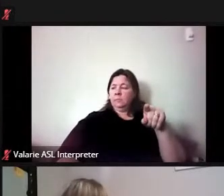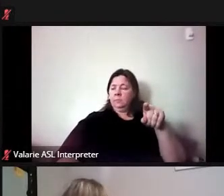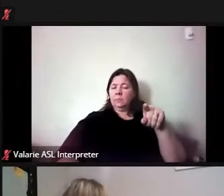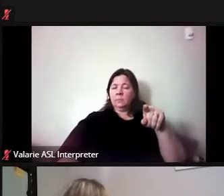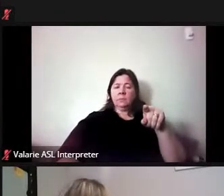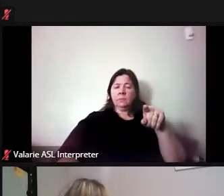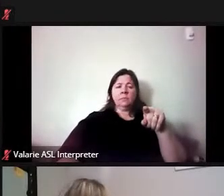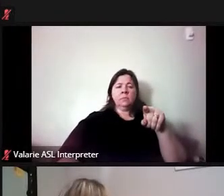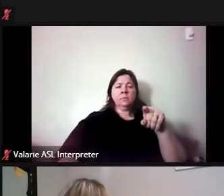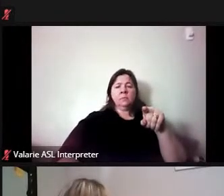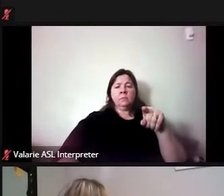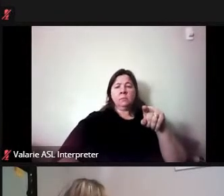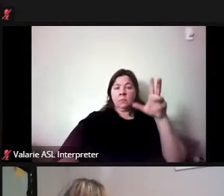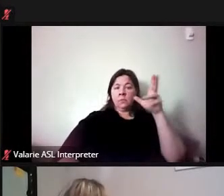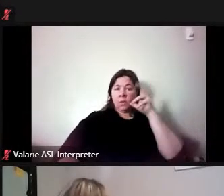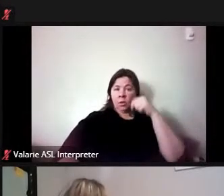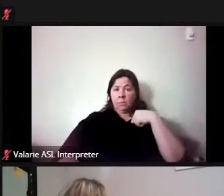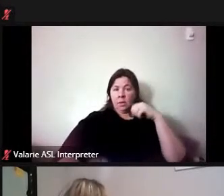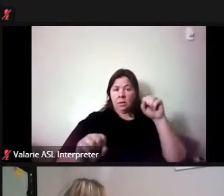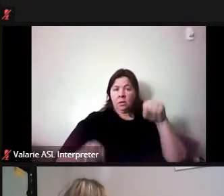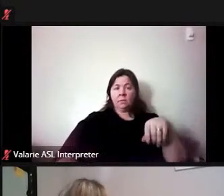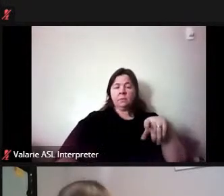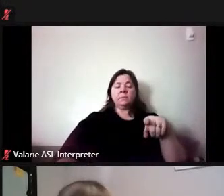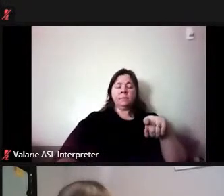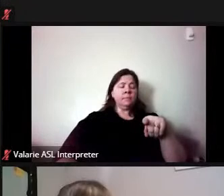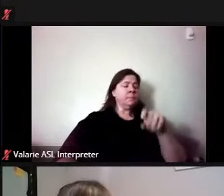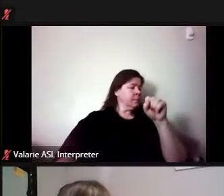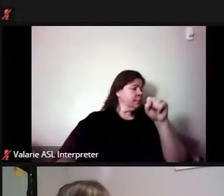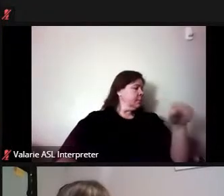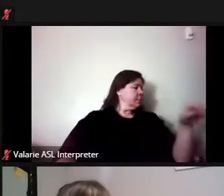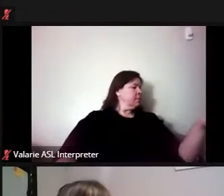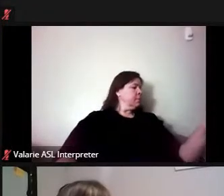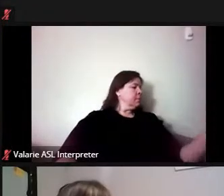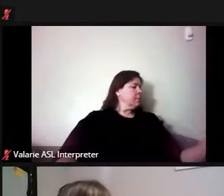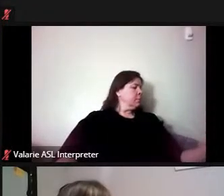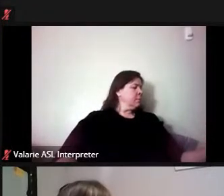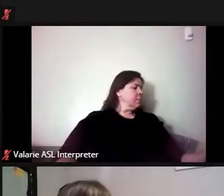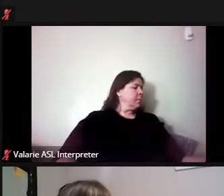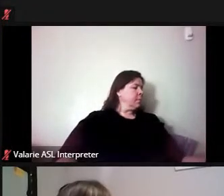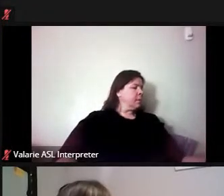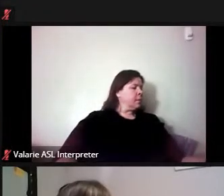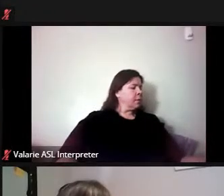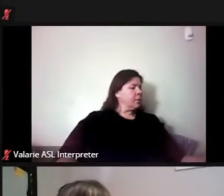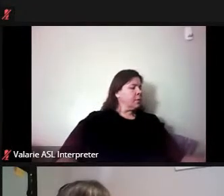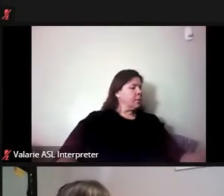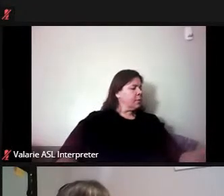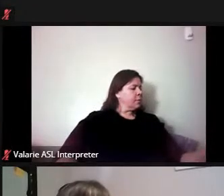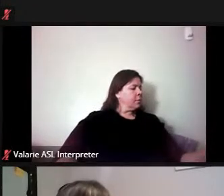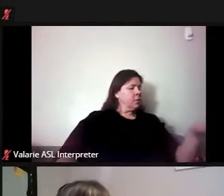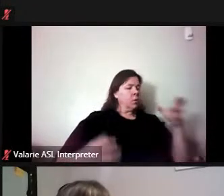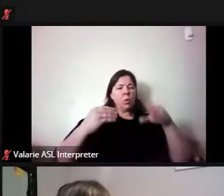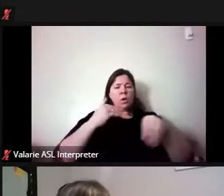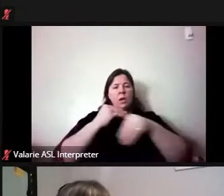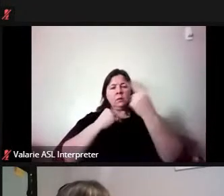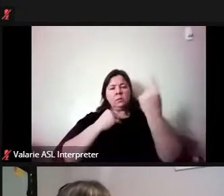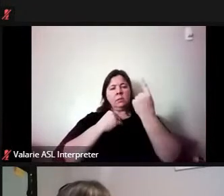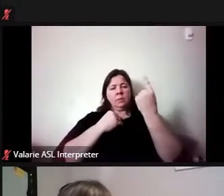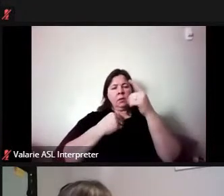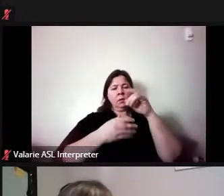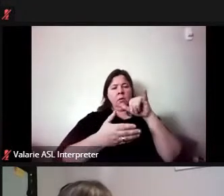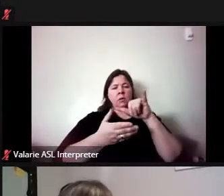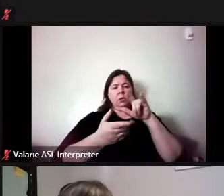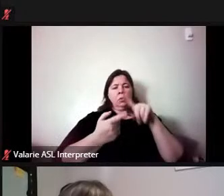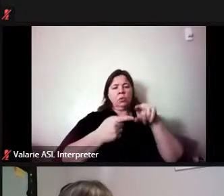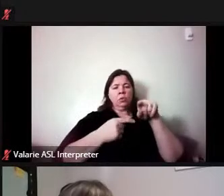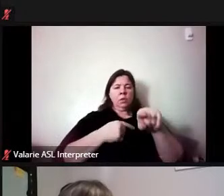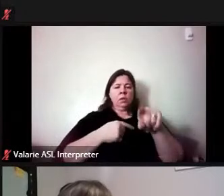Is it you're hearing me? Yes, we can hear you. Okay, I just wanted to add something to